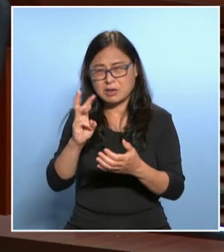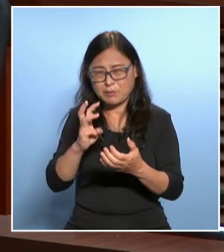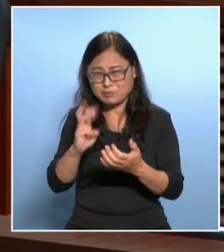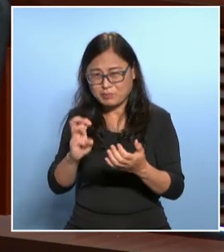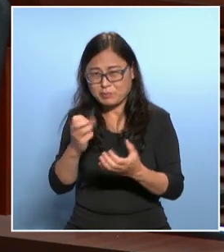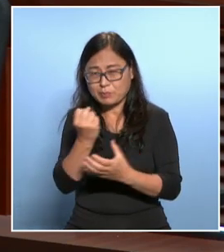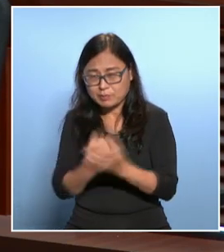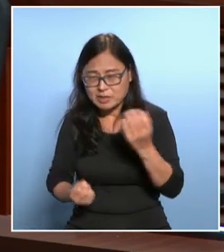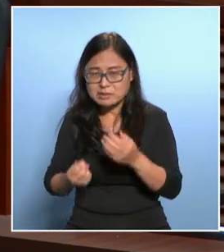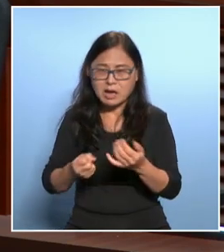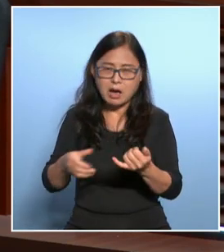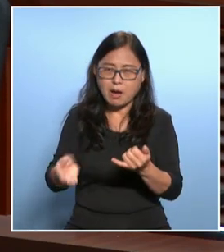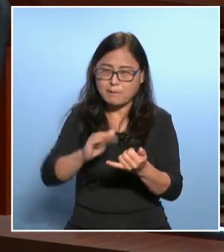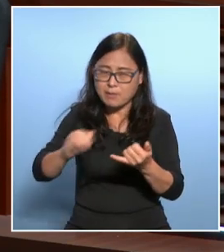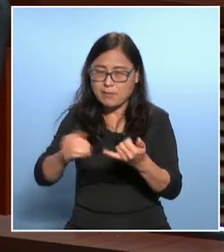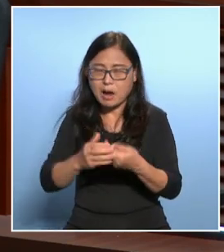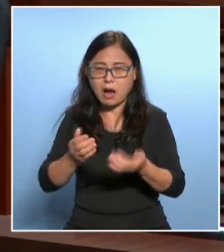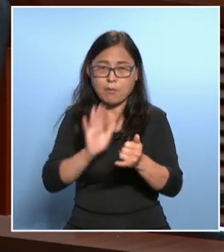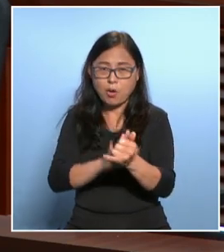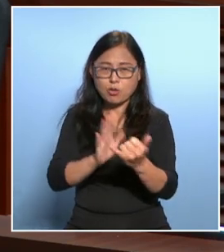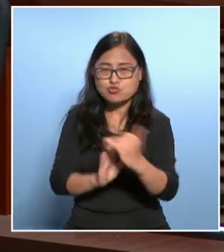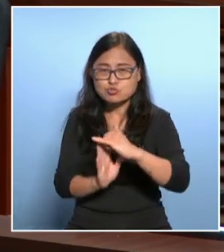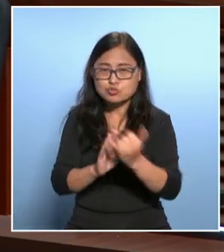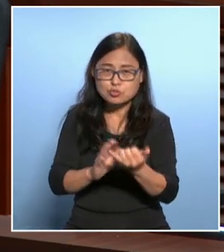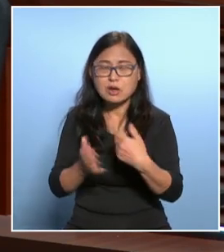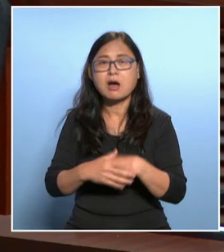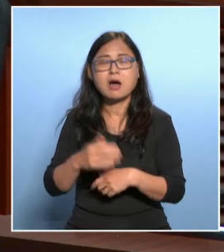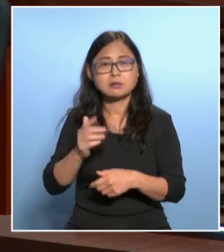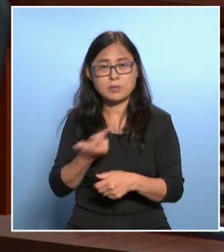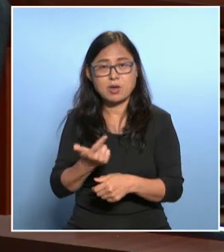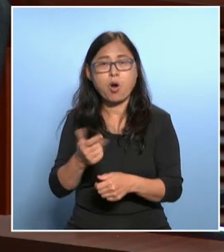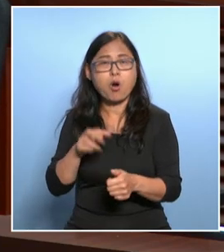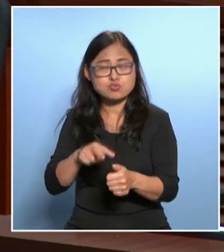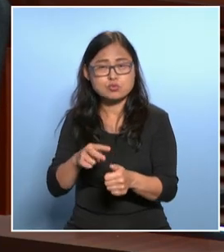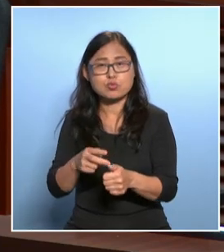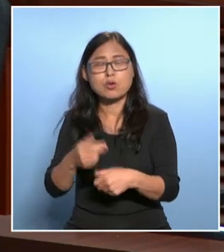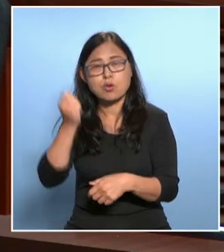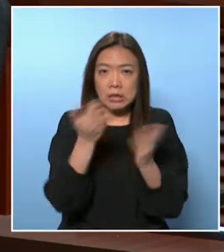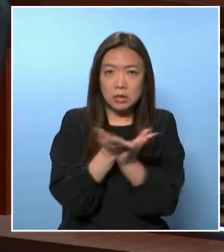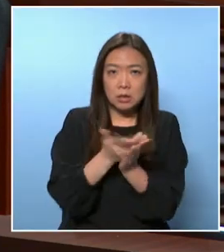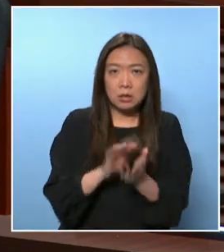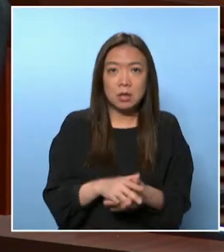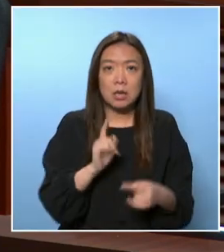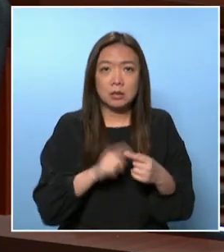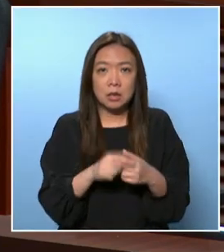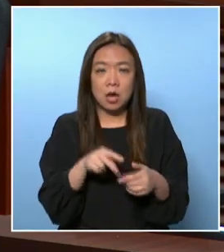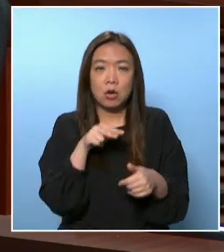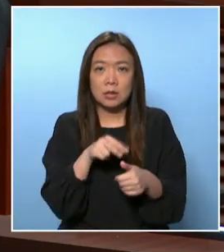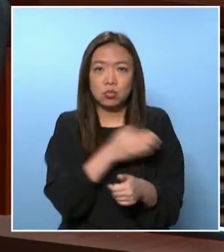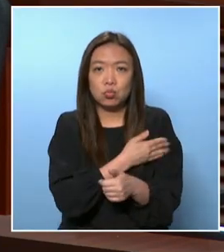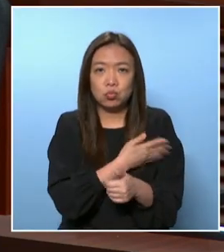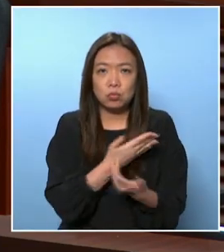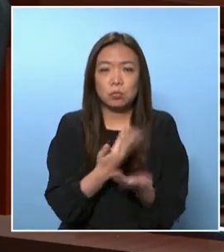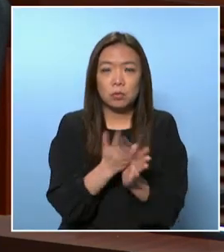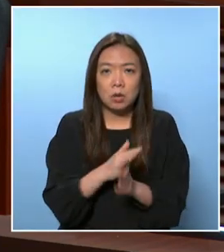Carers may need to bathe the patients, clean them, and take care of them around the